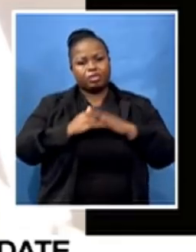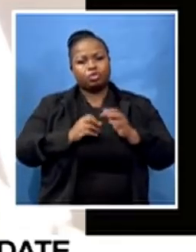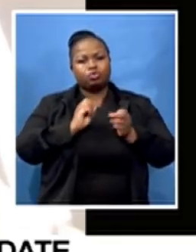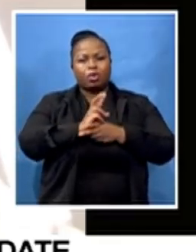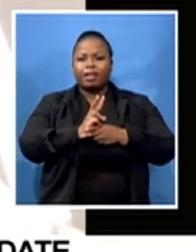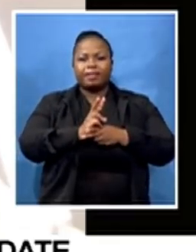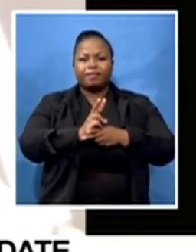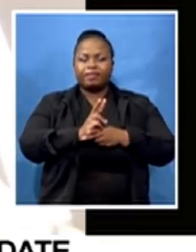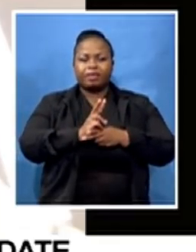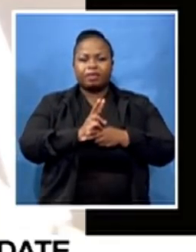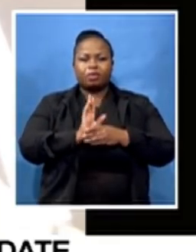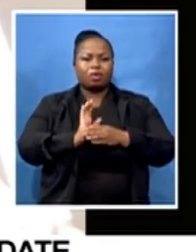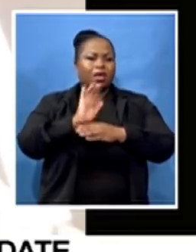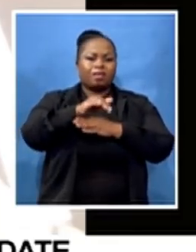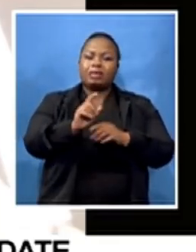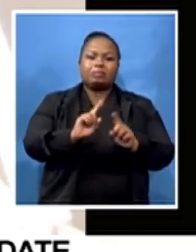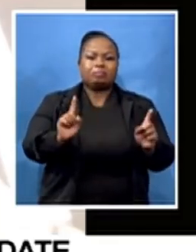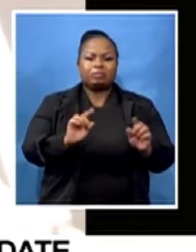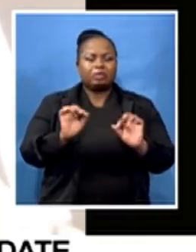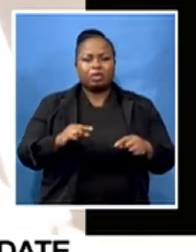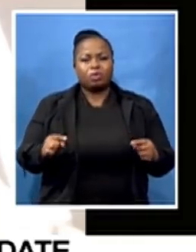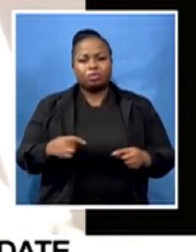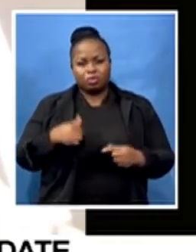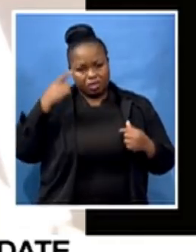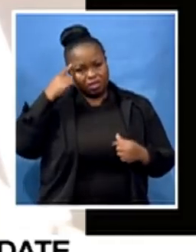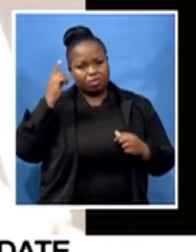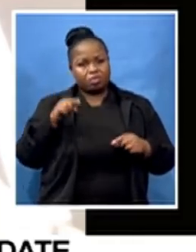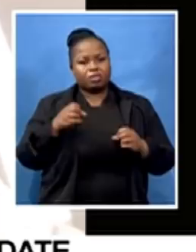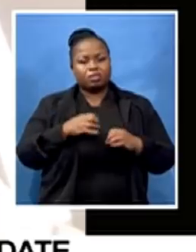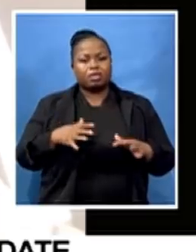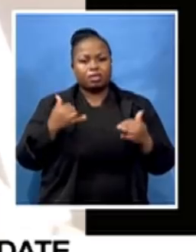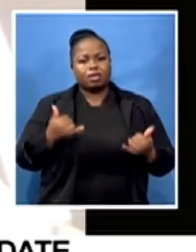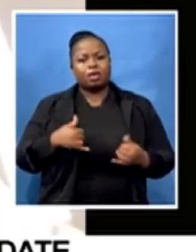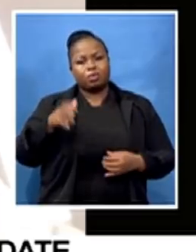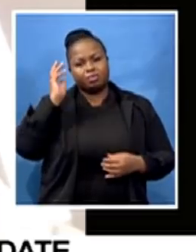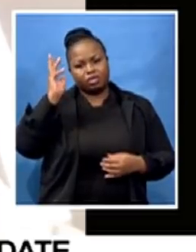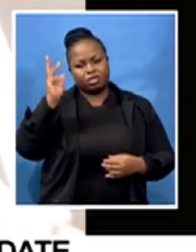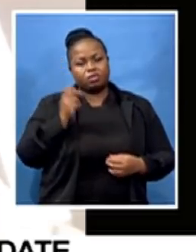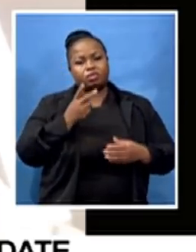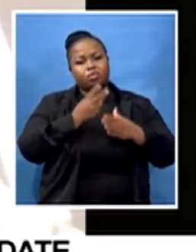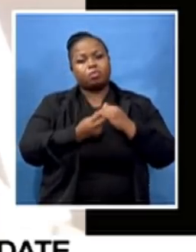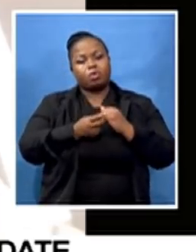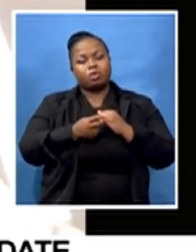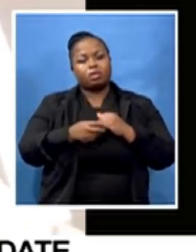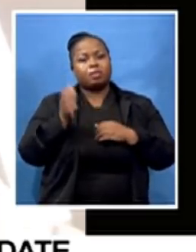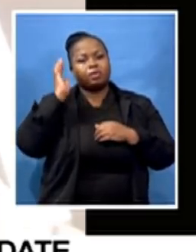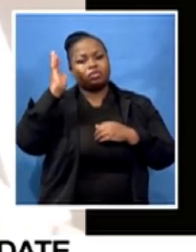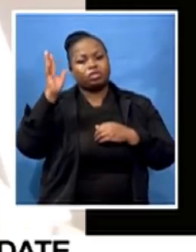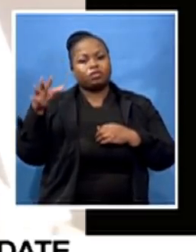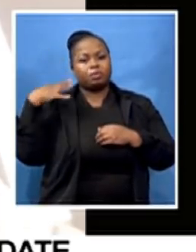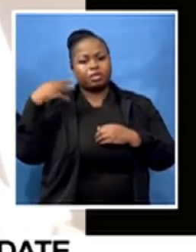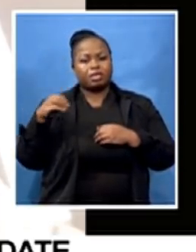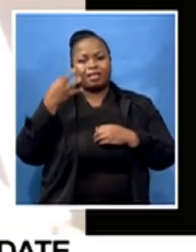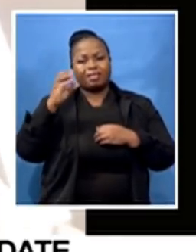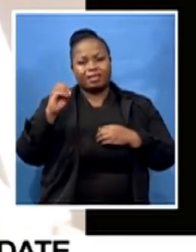we need to start immediately with the presentations. Both presentations from both ministers will take 30 minutes each. And after that, we will